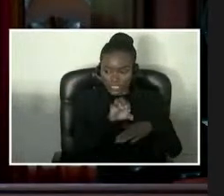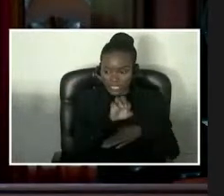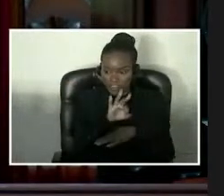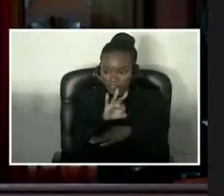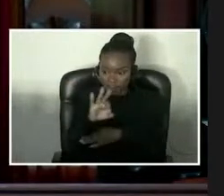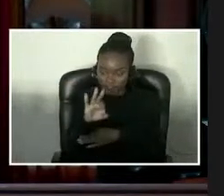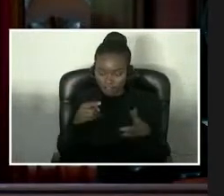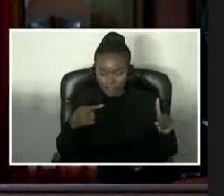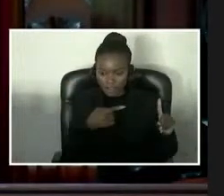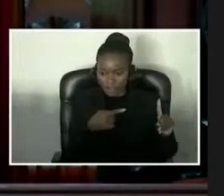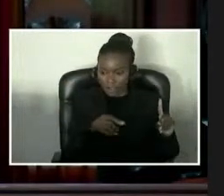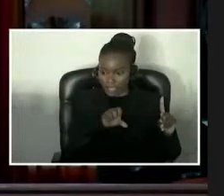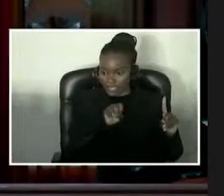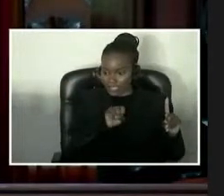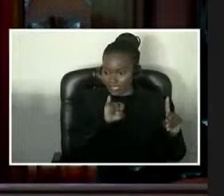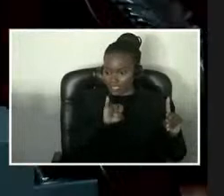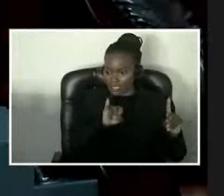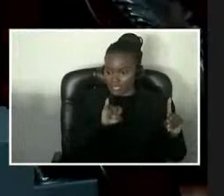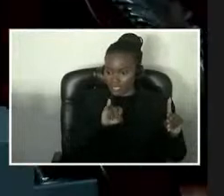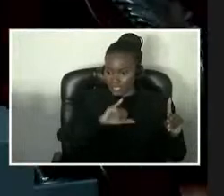so nature sage